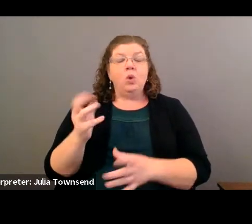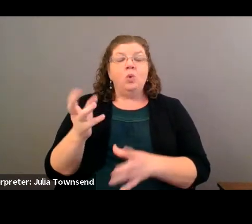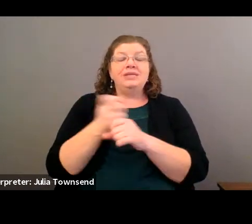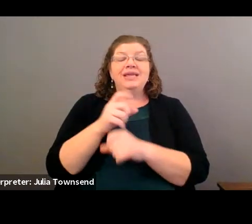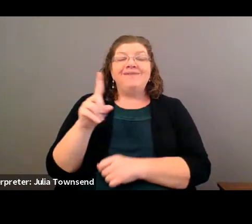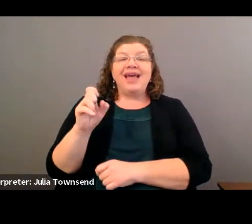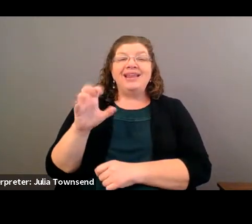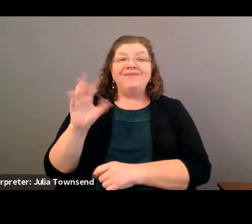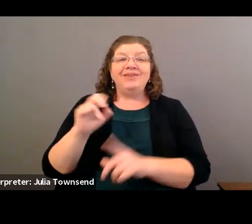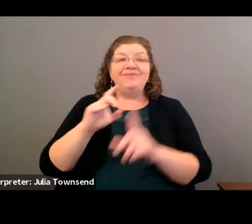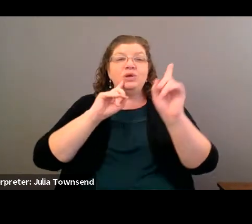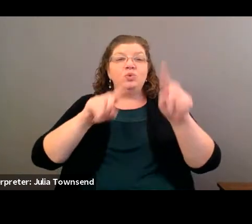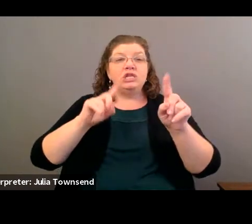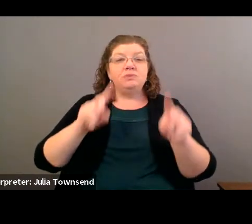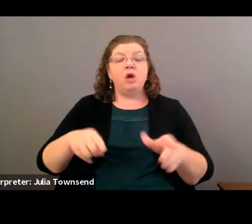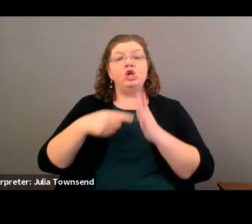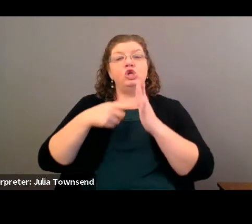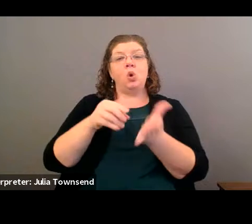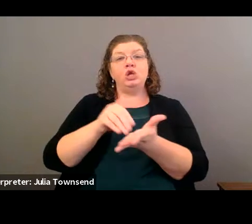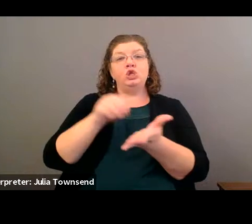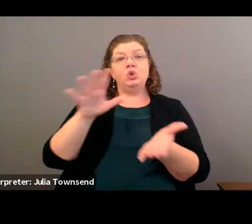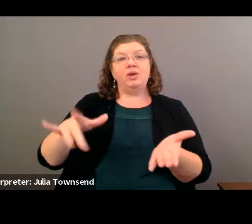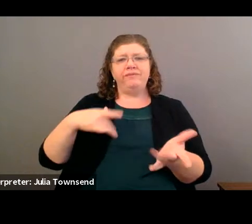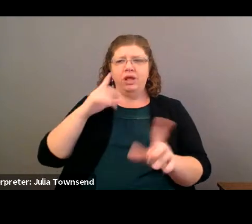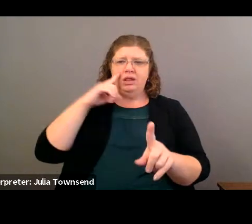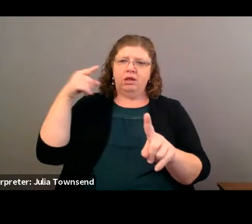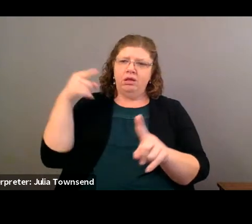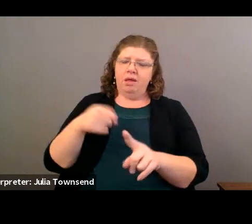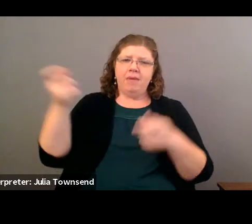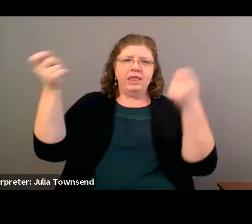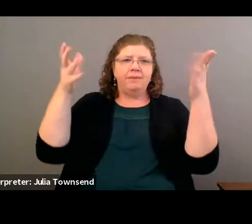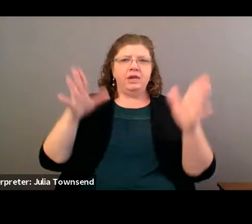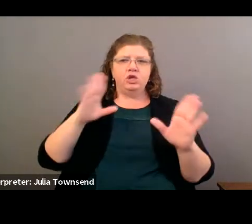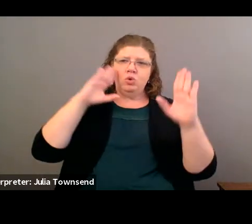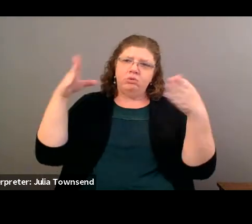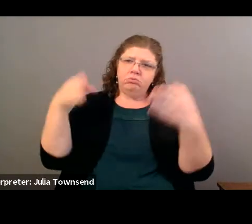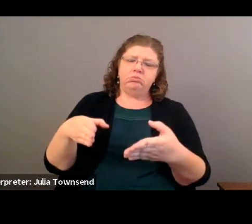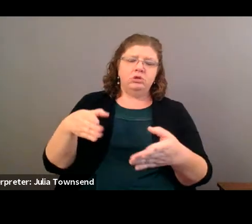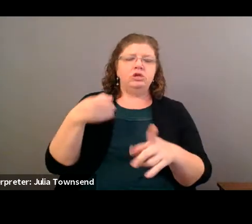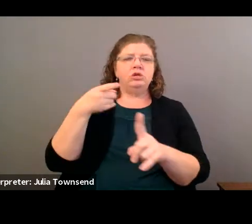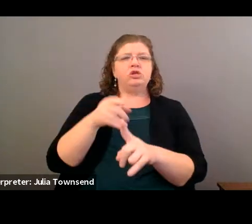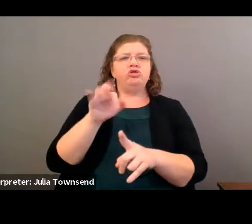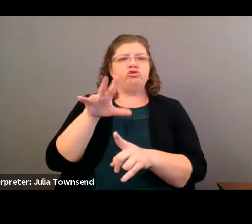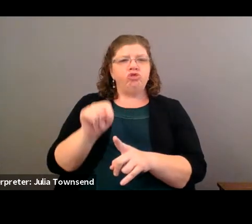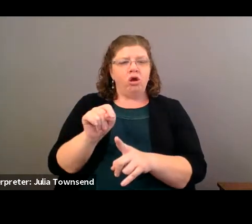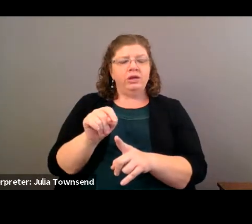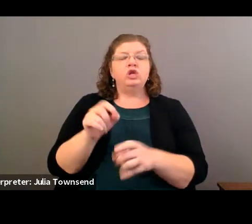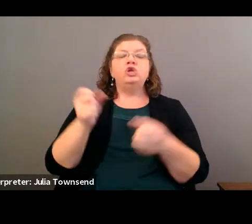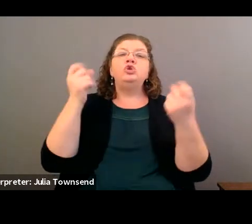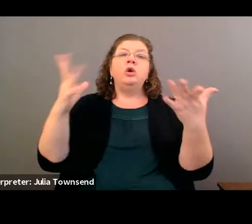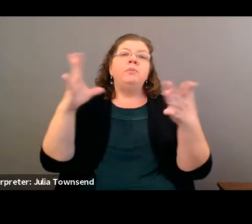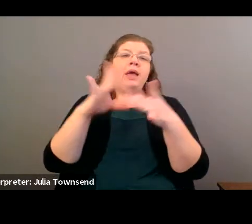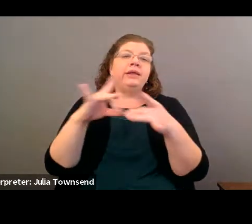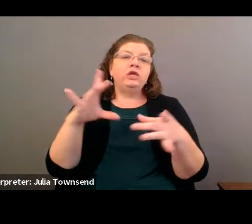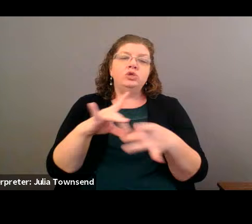150 responses showing students feeling targeted by administrators. There are too many of these stories